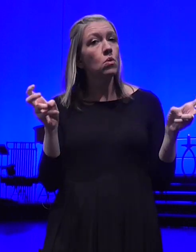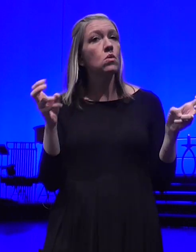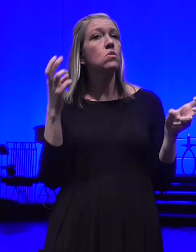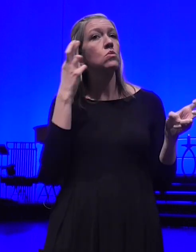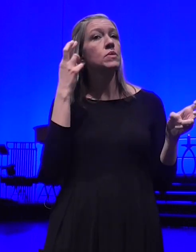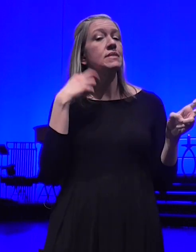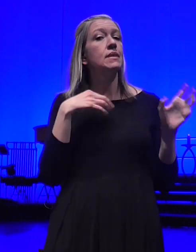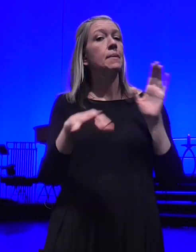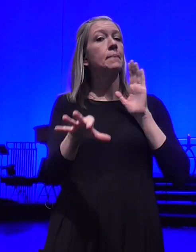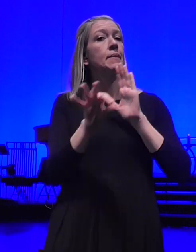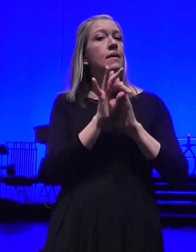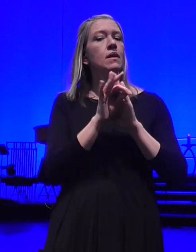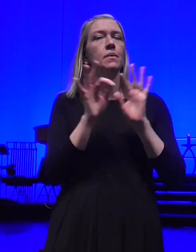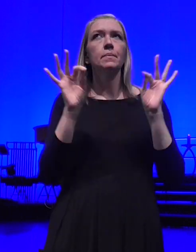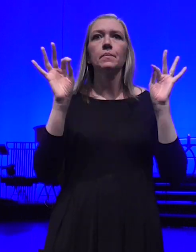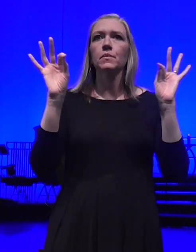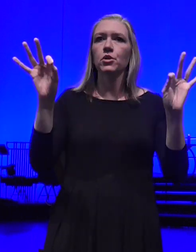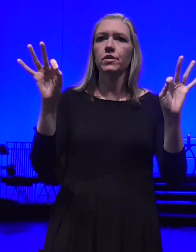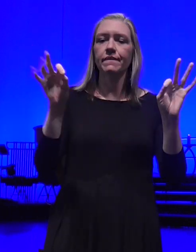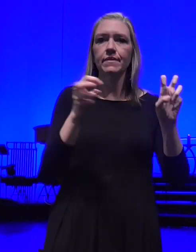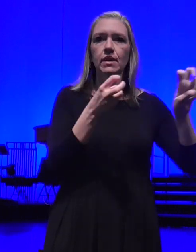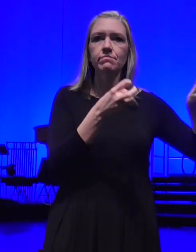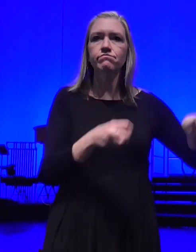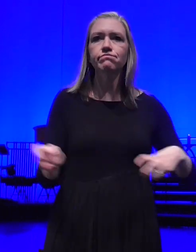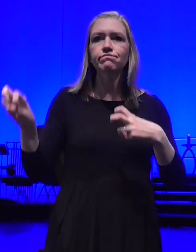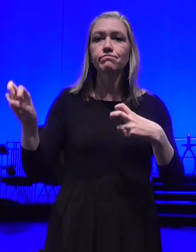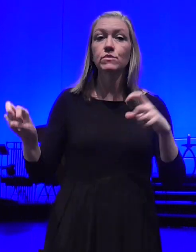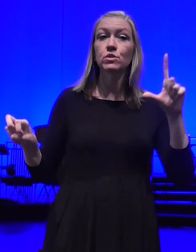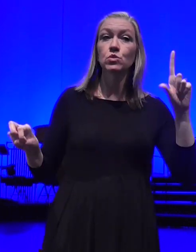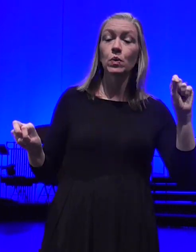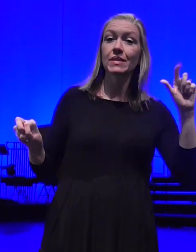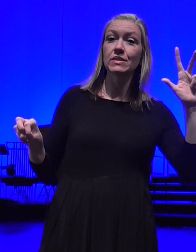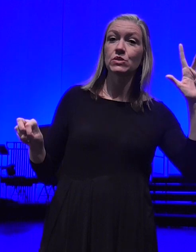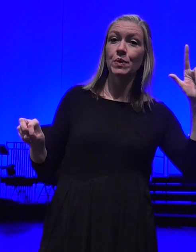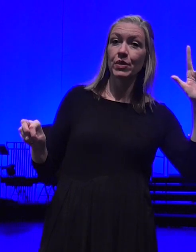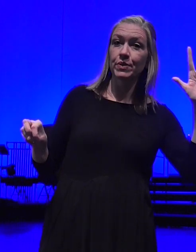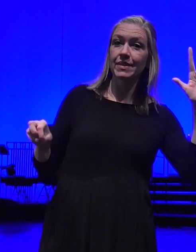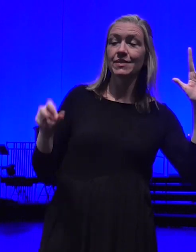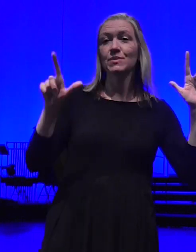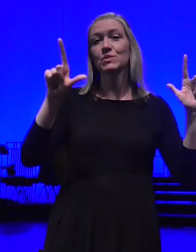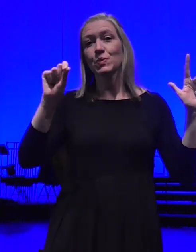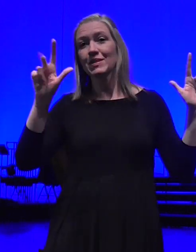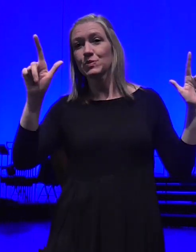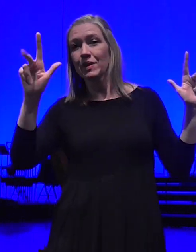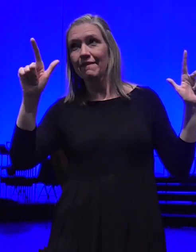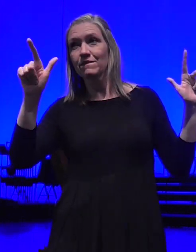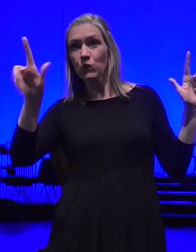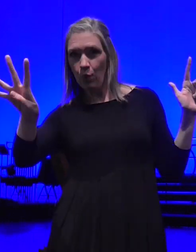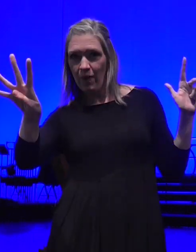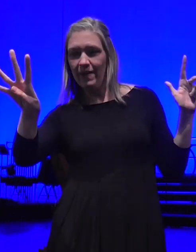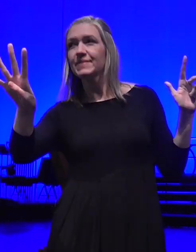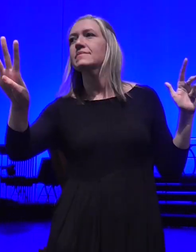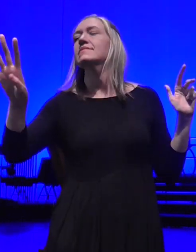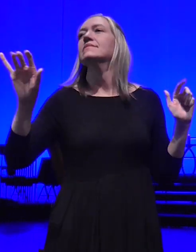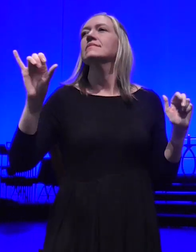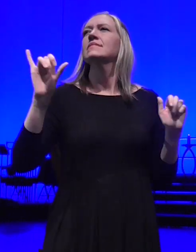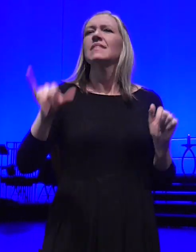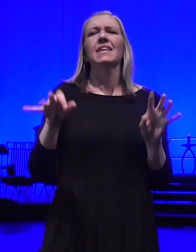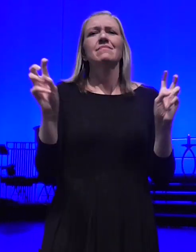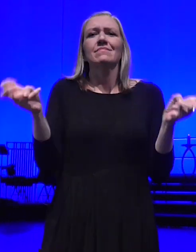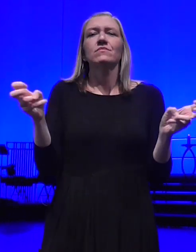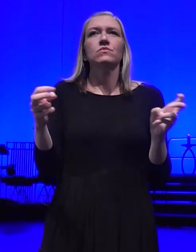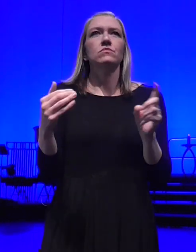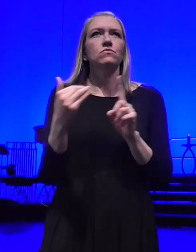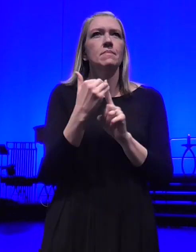it's a perfect segue from 2023 to 2024. Because what it does is it reminds us